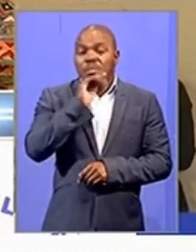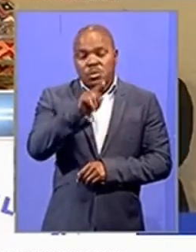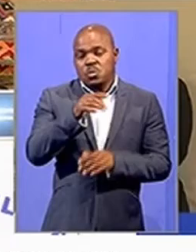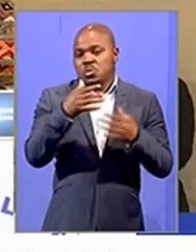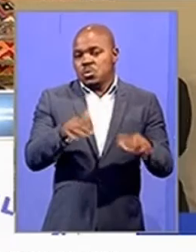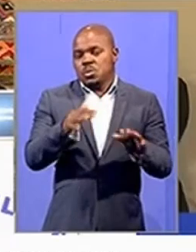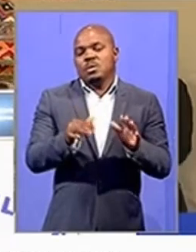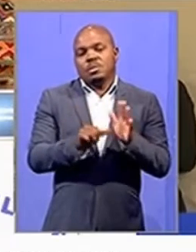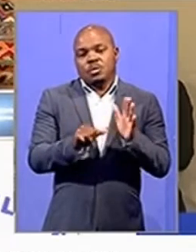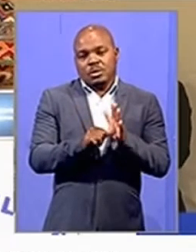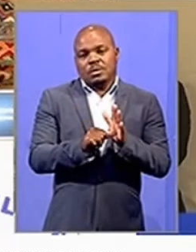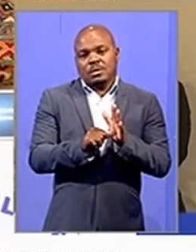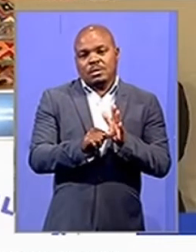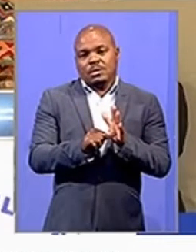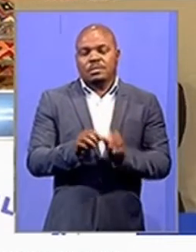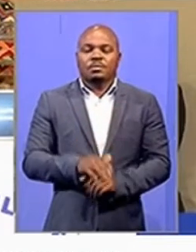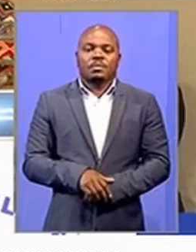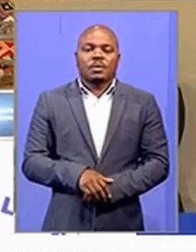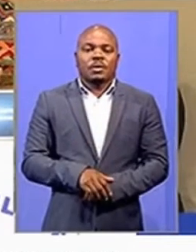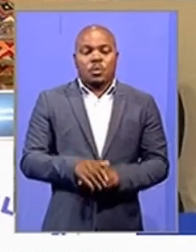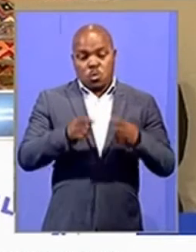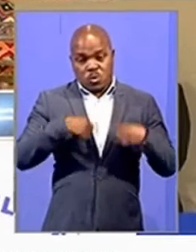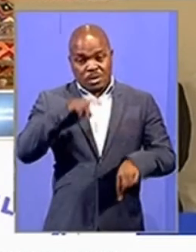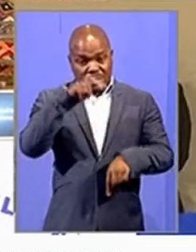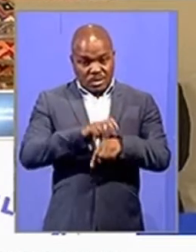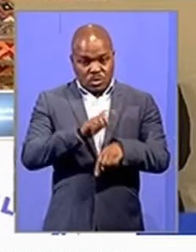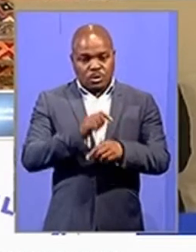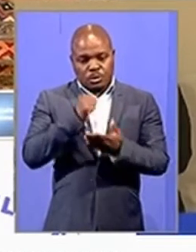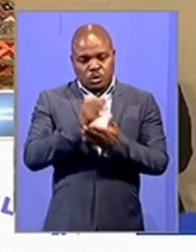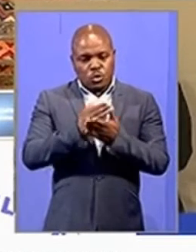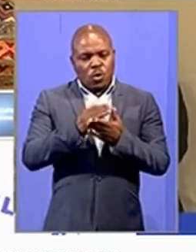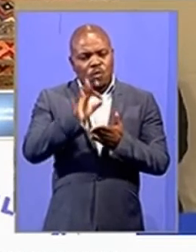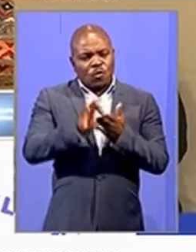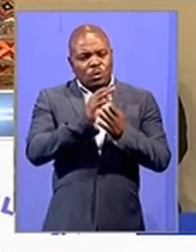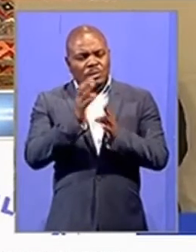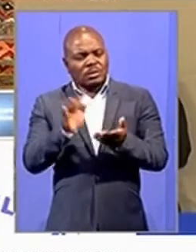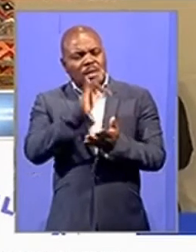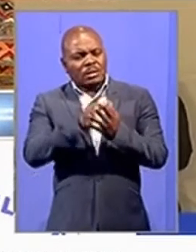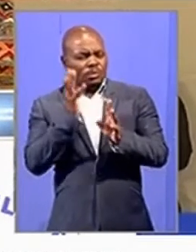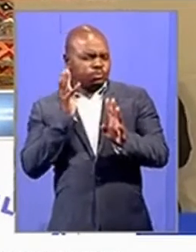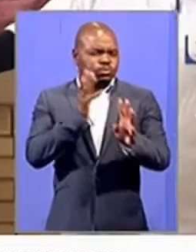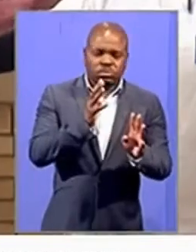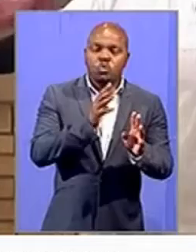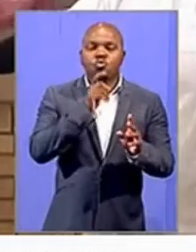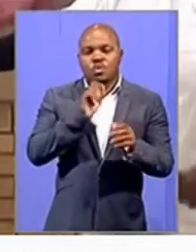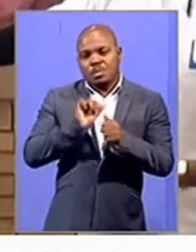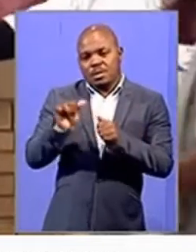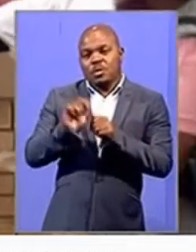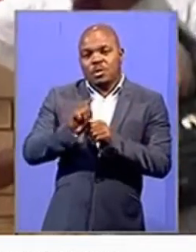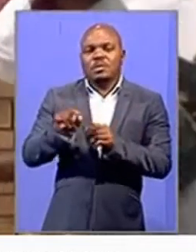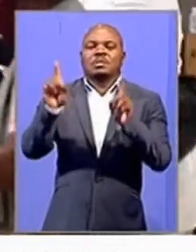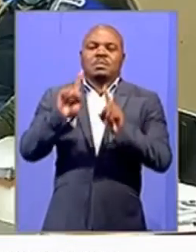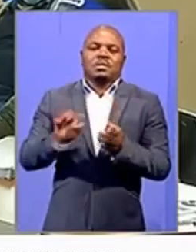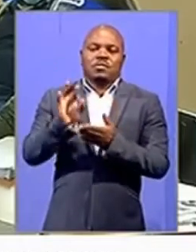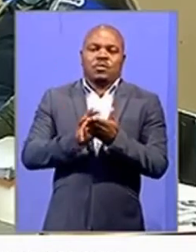to assume heightened importance. We need to decongest voting stations by way of special votes. Khomishene ya mogetse